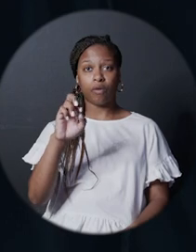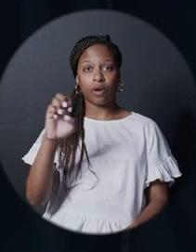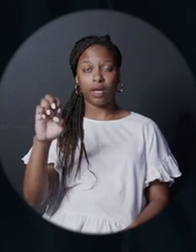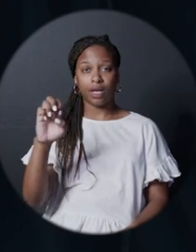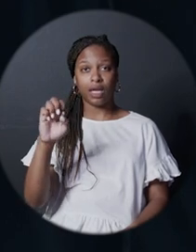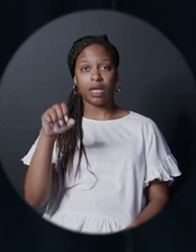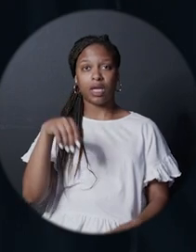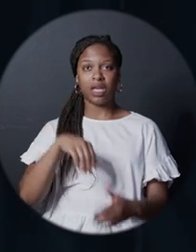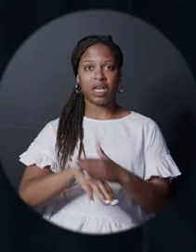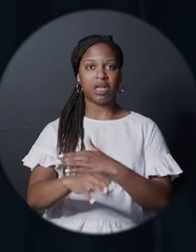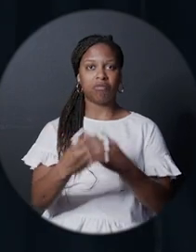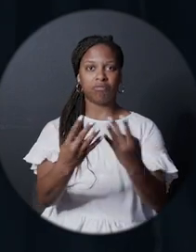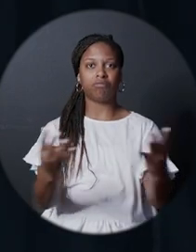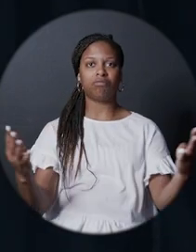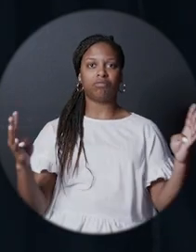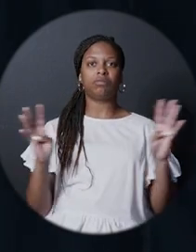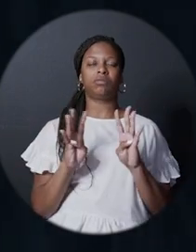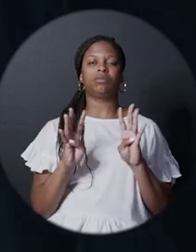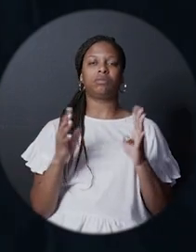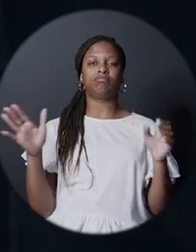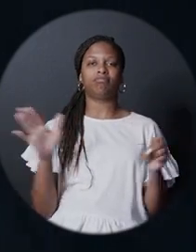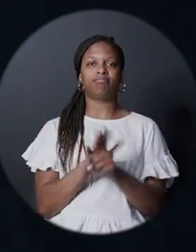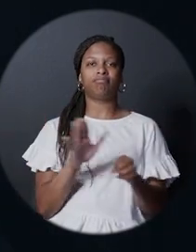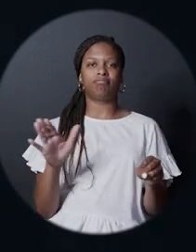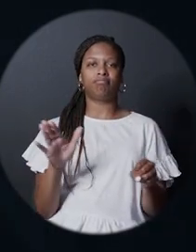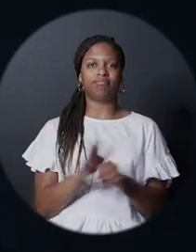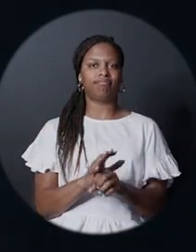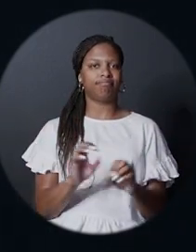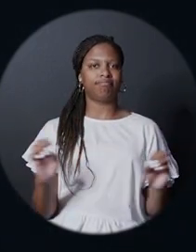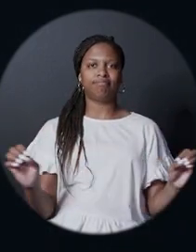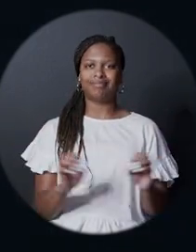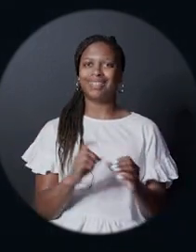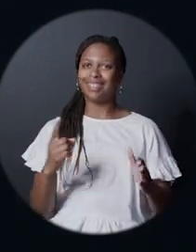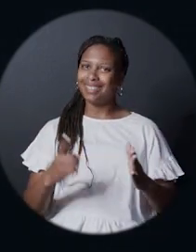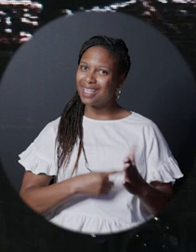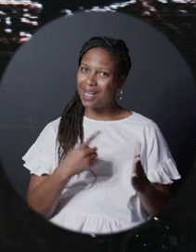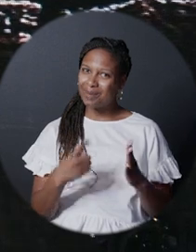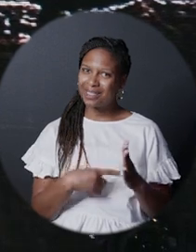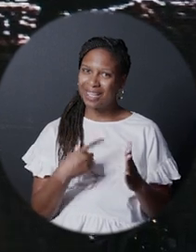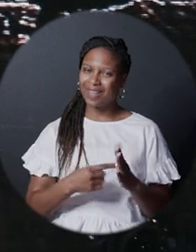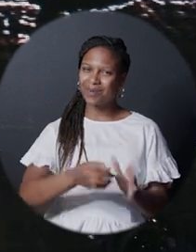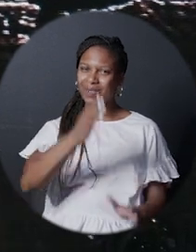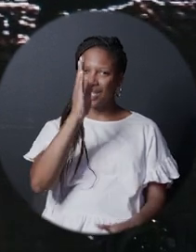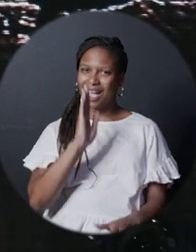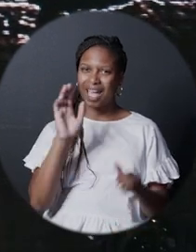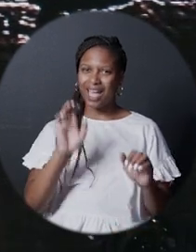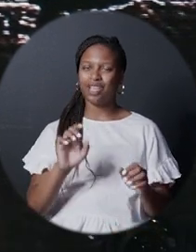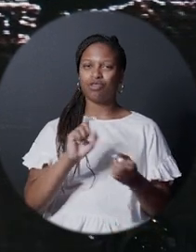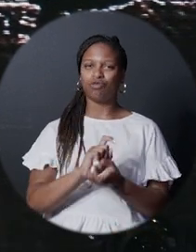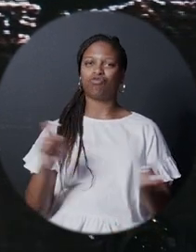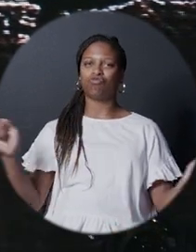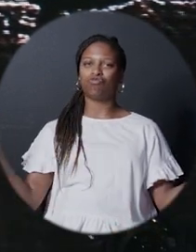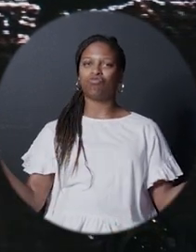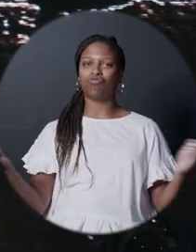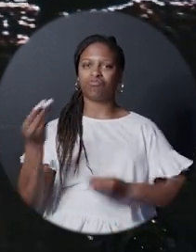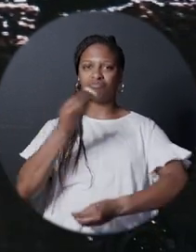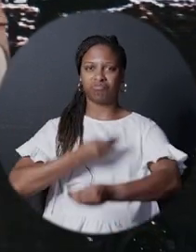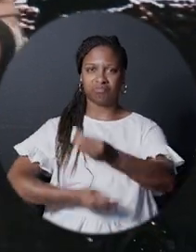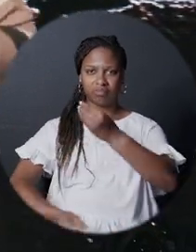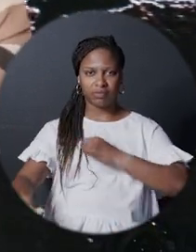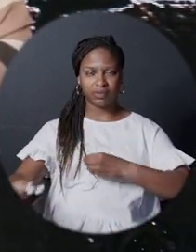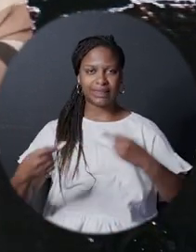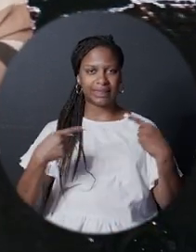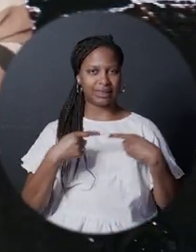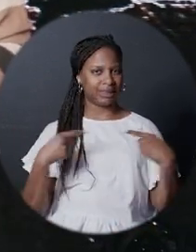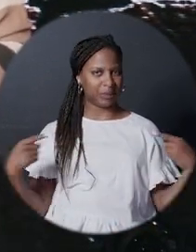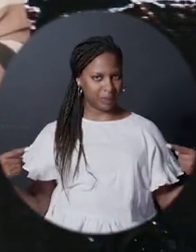referee that gets in the ring and says, enough is enough. Sometimes God has to turn you